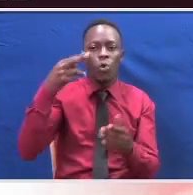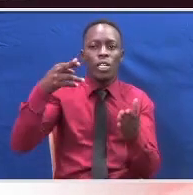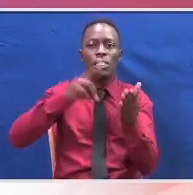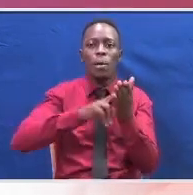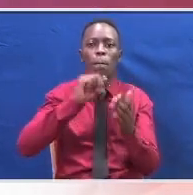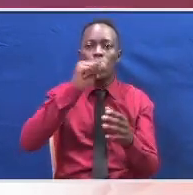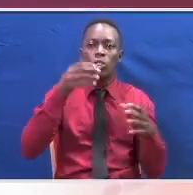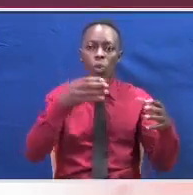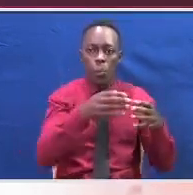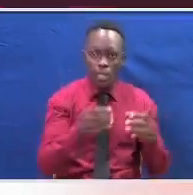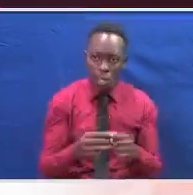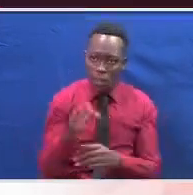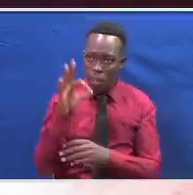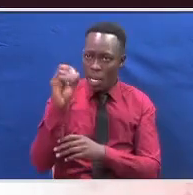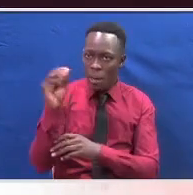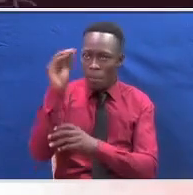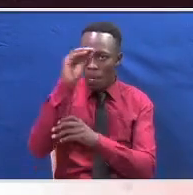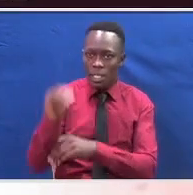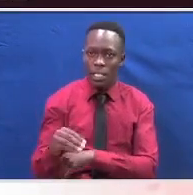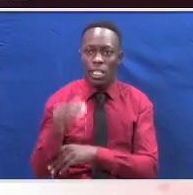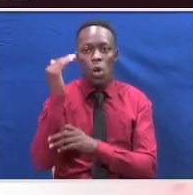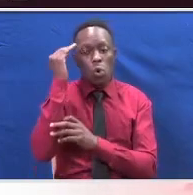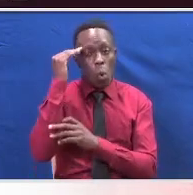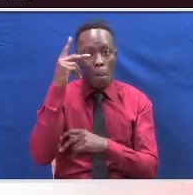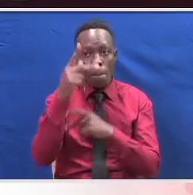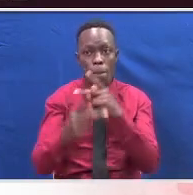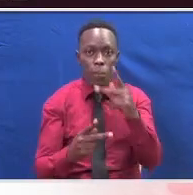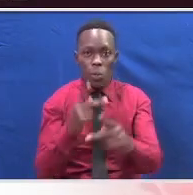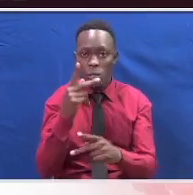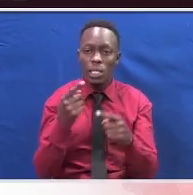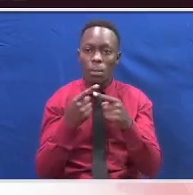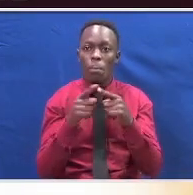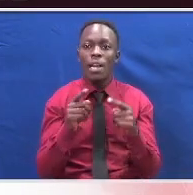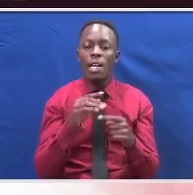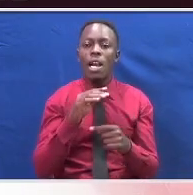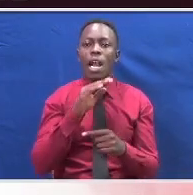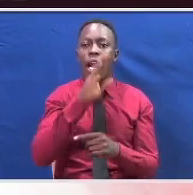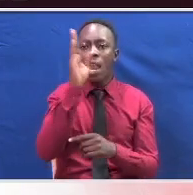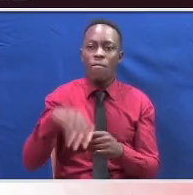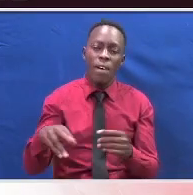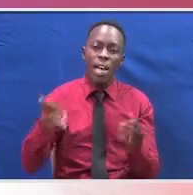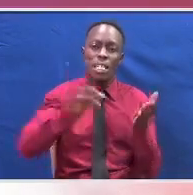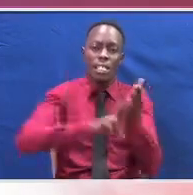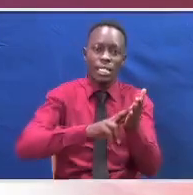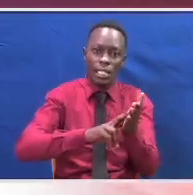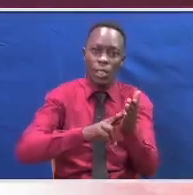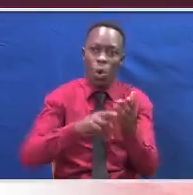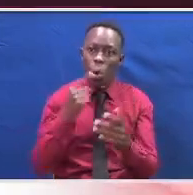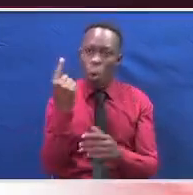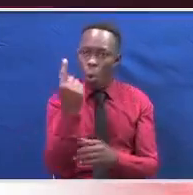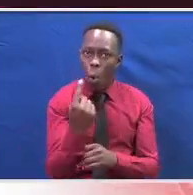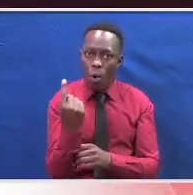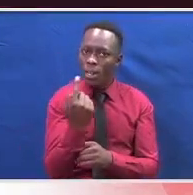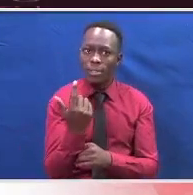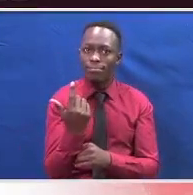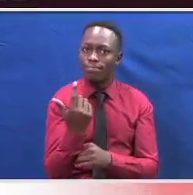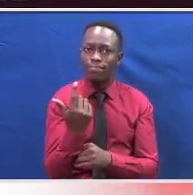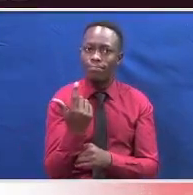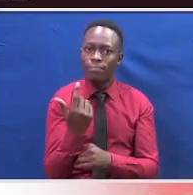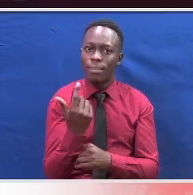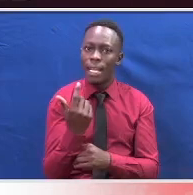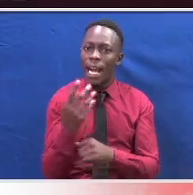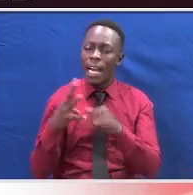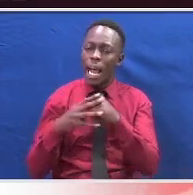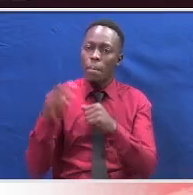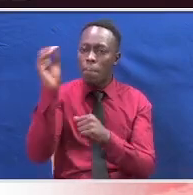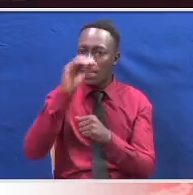party. 30% know the process of registration but have not registered, while only a paltry 9% know and